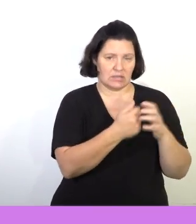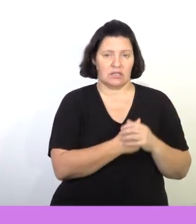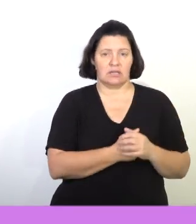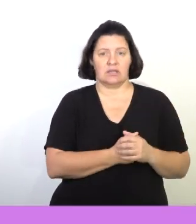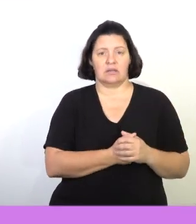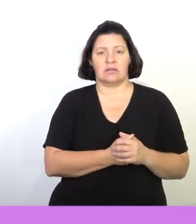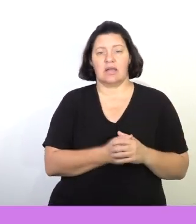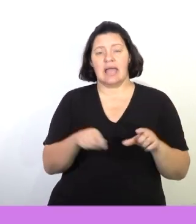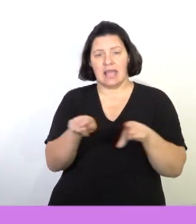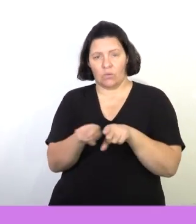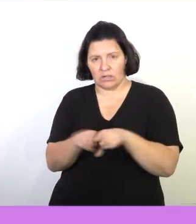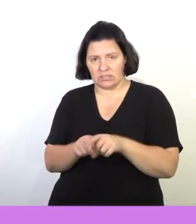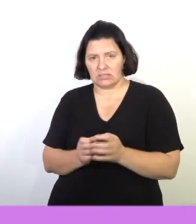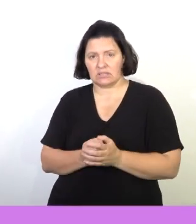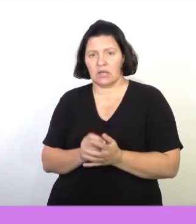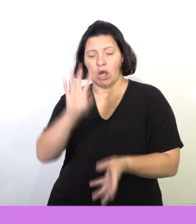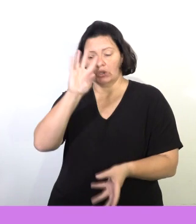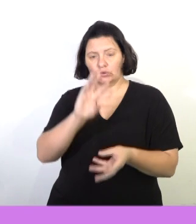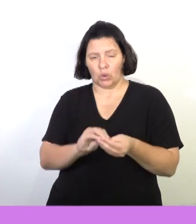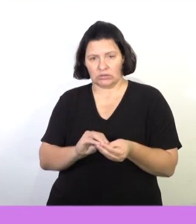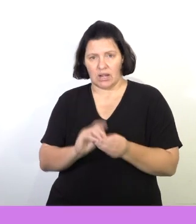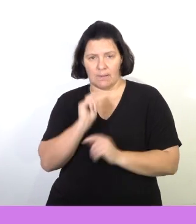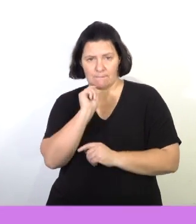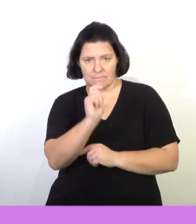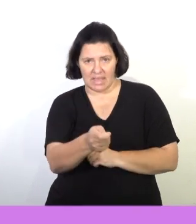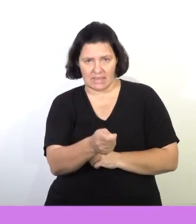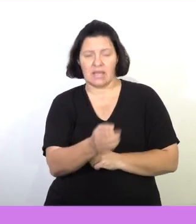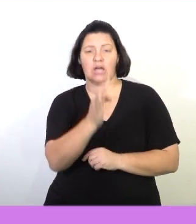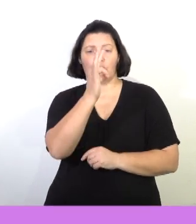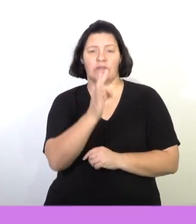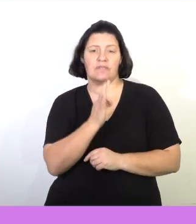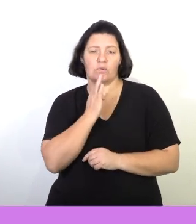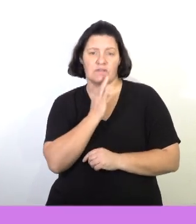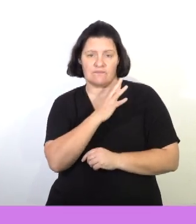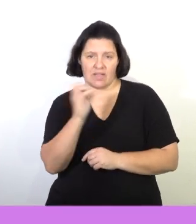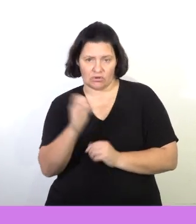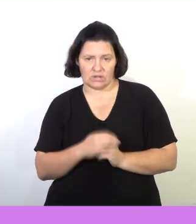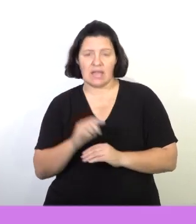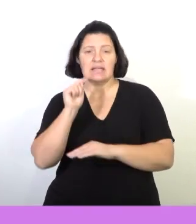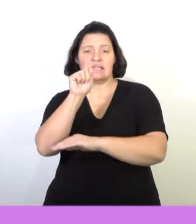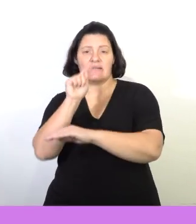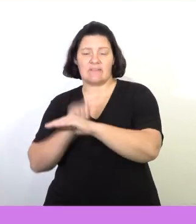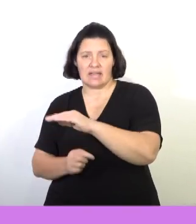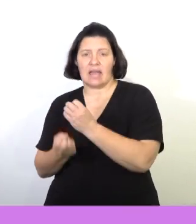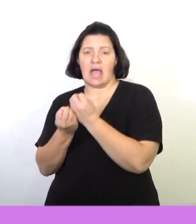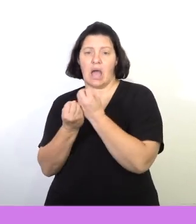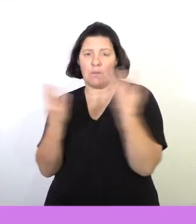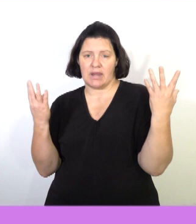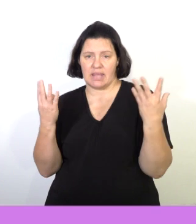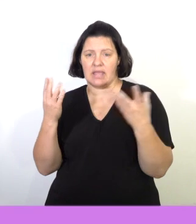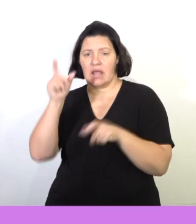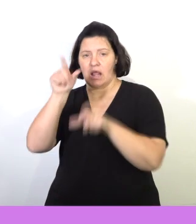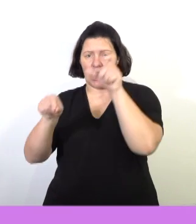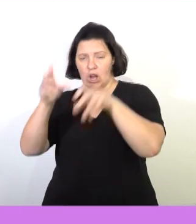cost is equals to the total amount to be paid, 3,500, divided by